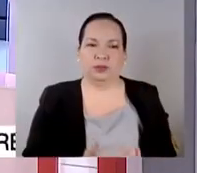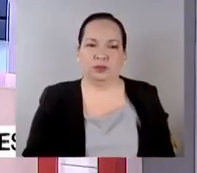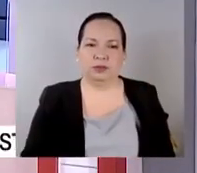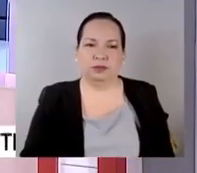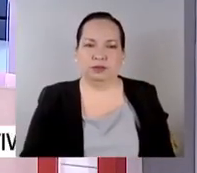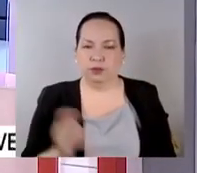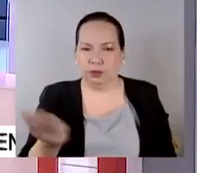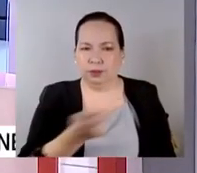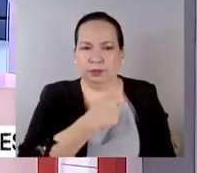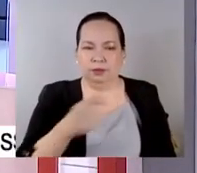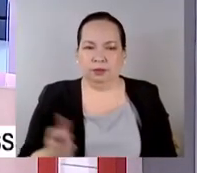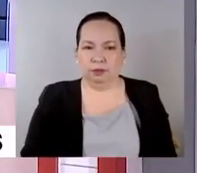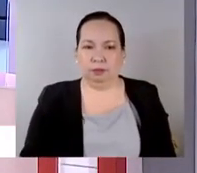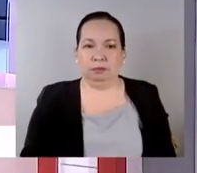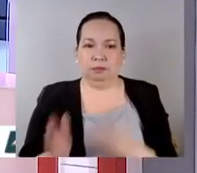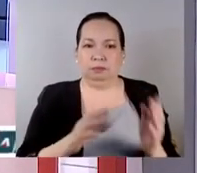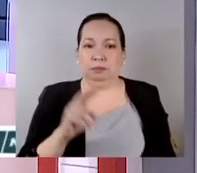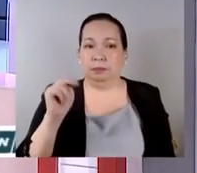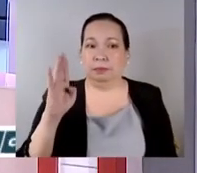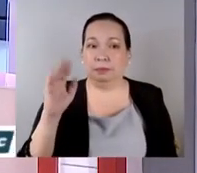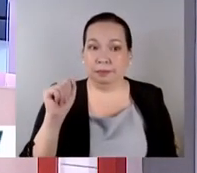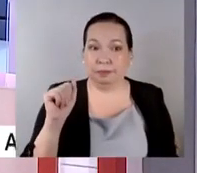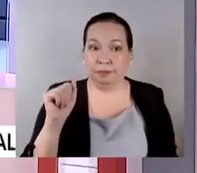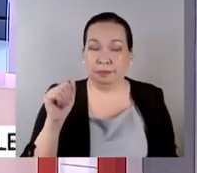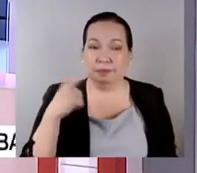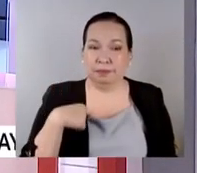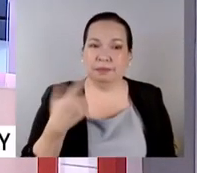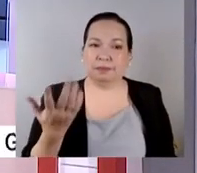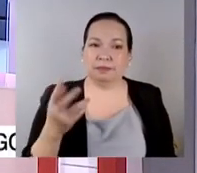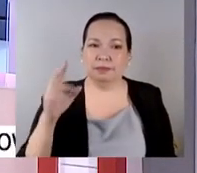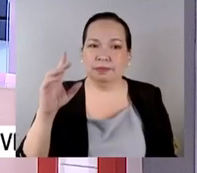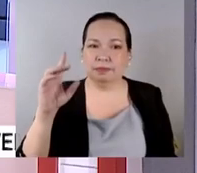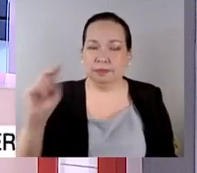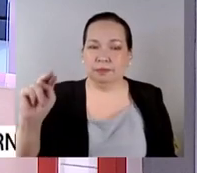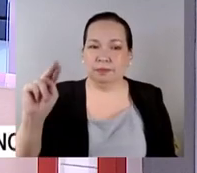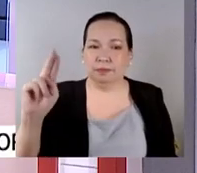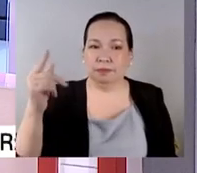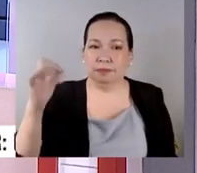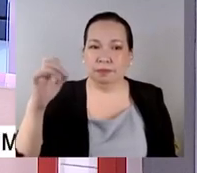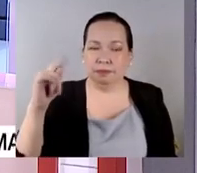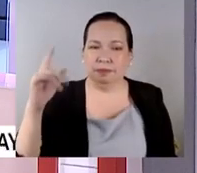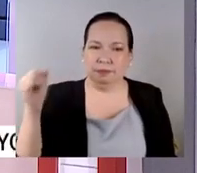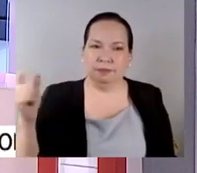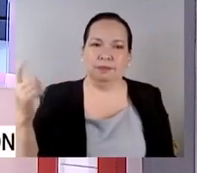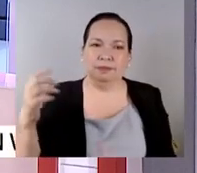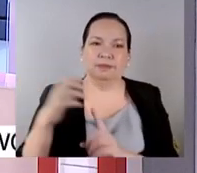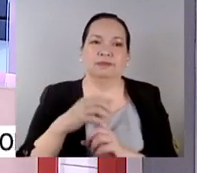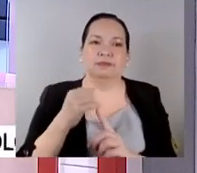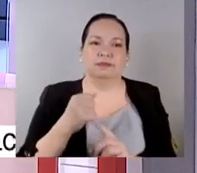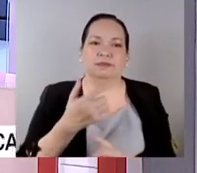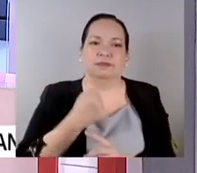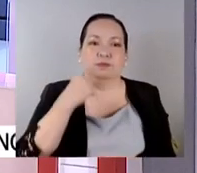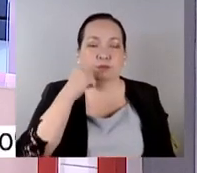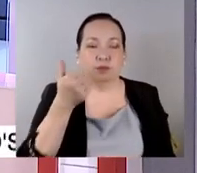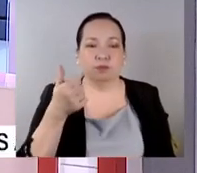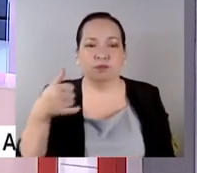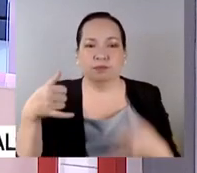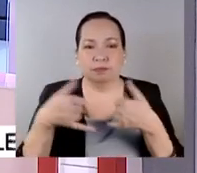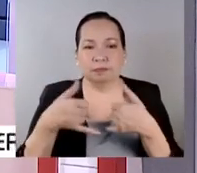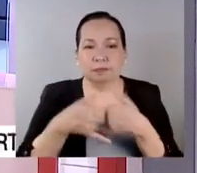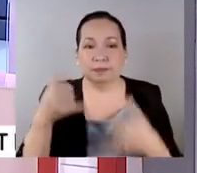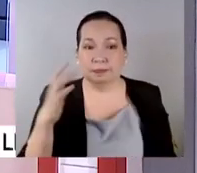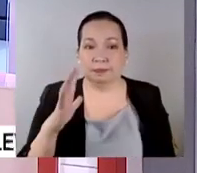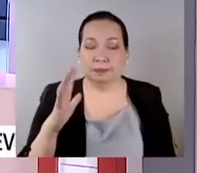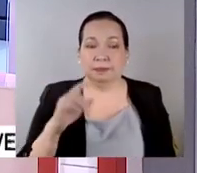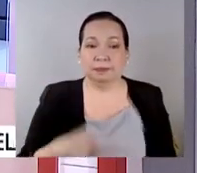On to the NBA Finals, the Denver Nuggets can claim their first ever NBA championship with a win in tomorrow's Game 5. But the